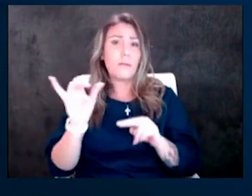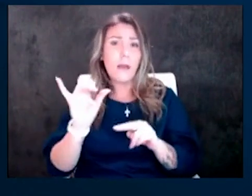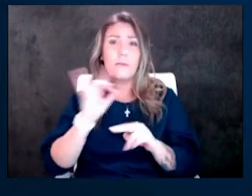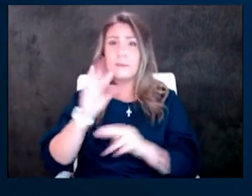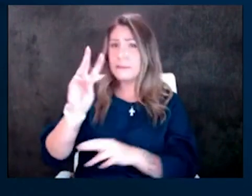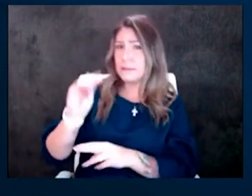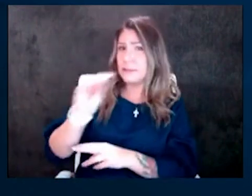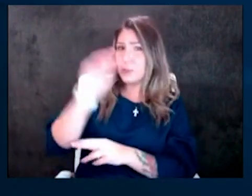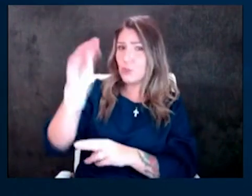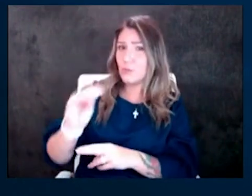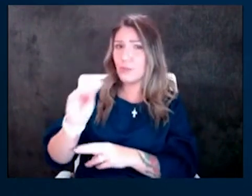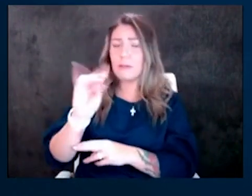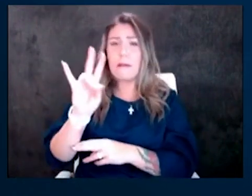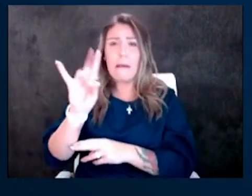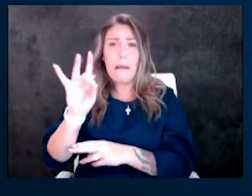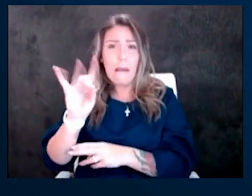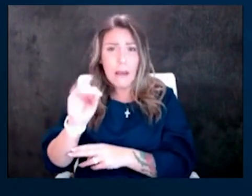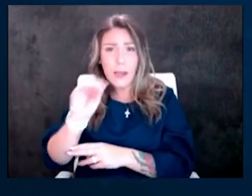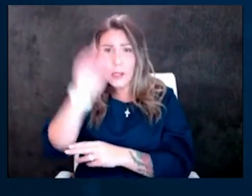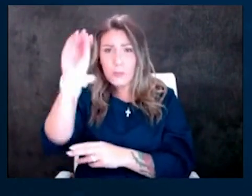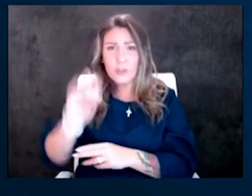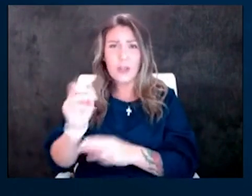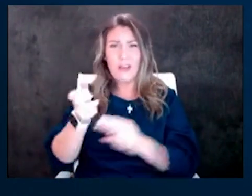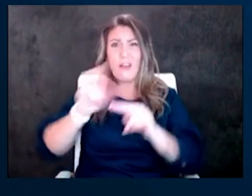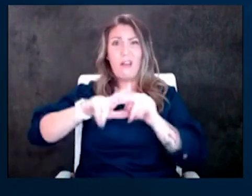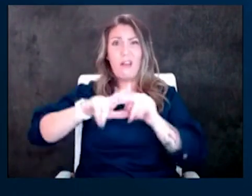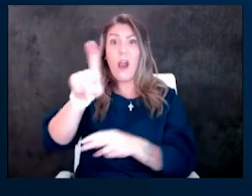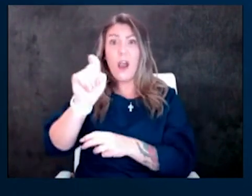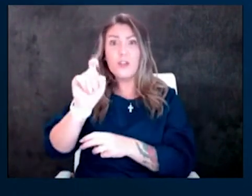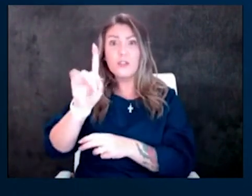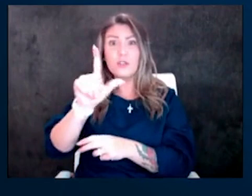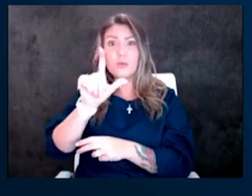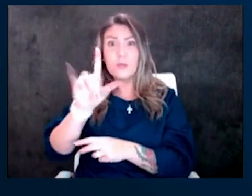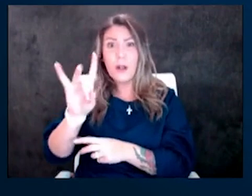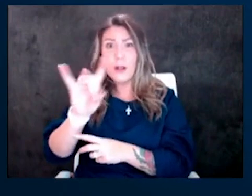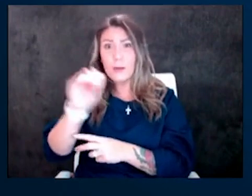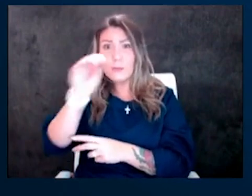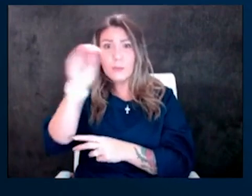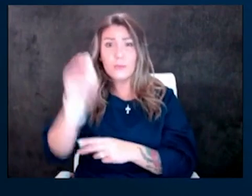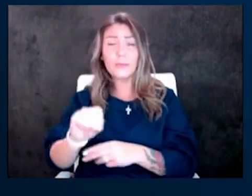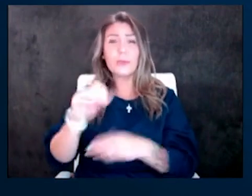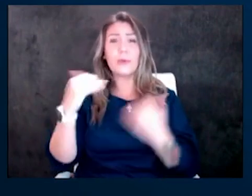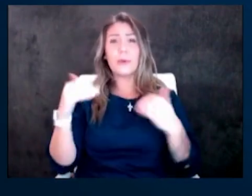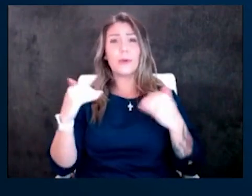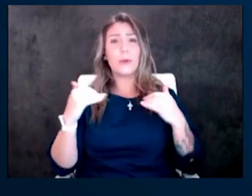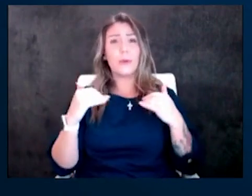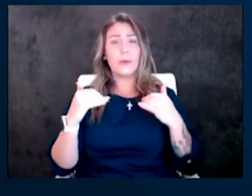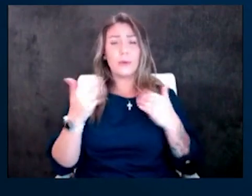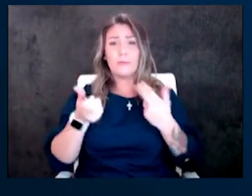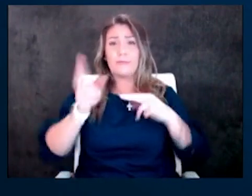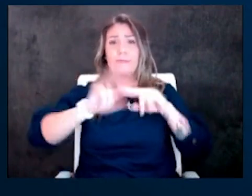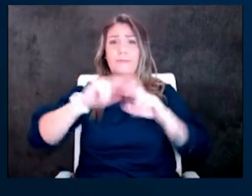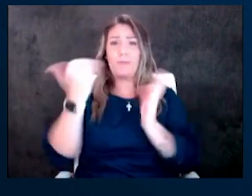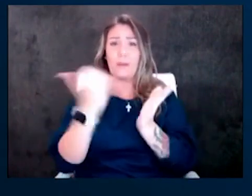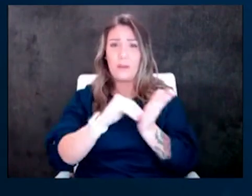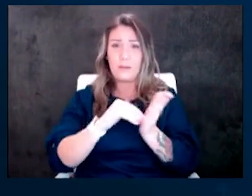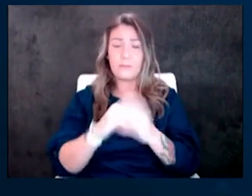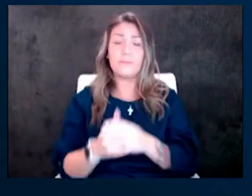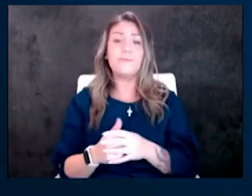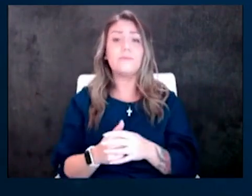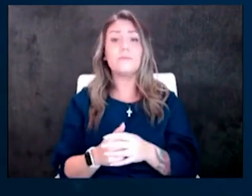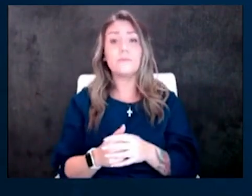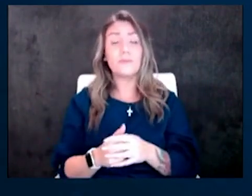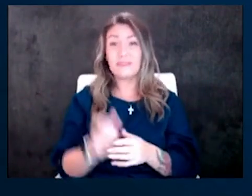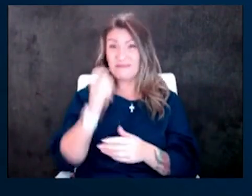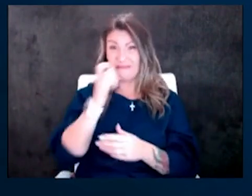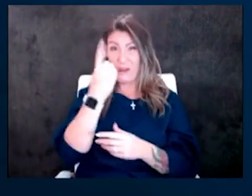70%, 80%, 128%. Clearly in the throes of yet another increase. And it's not only one region of the country. As you